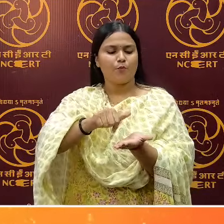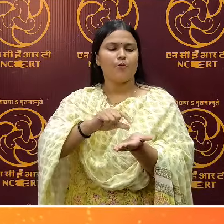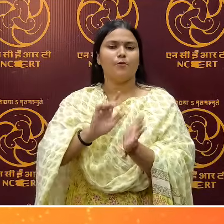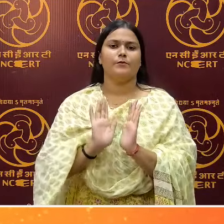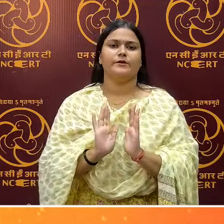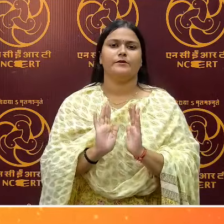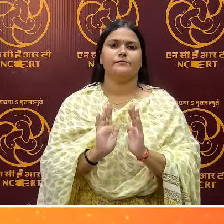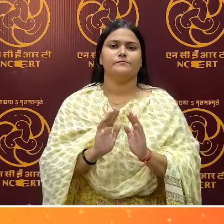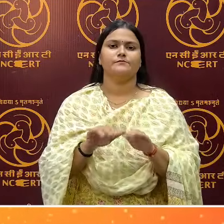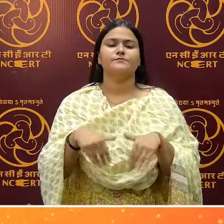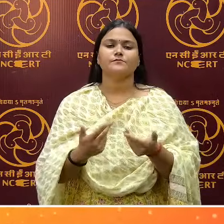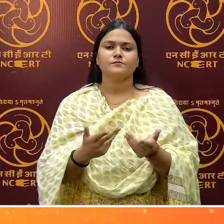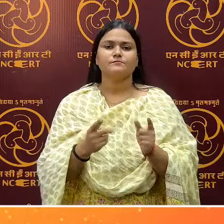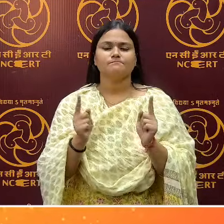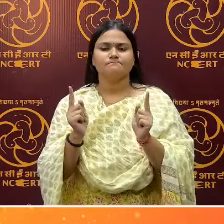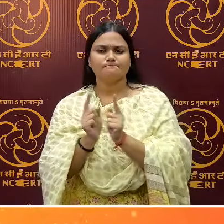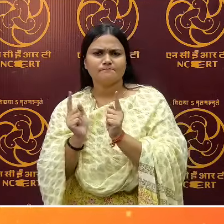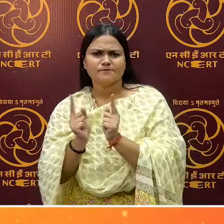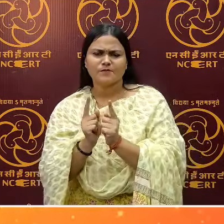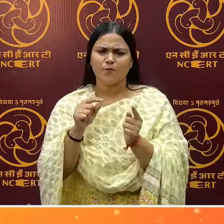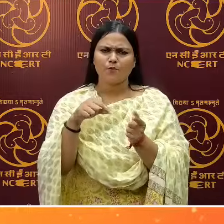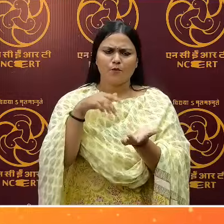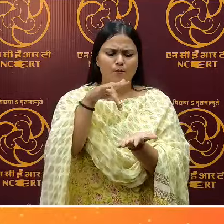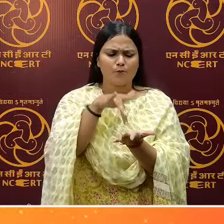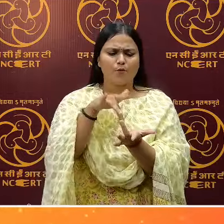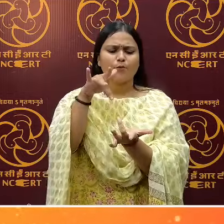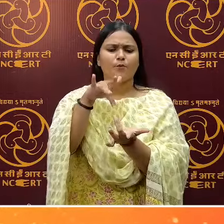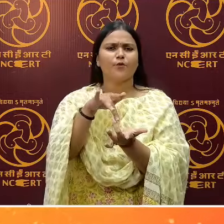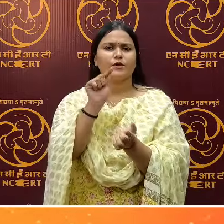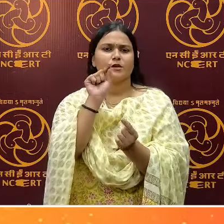movement. And to minimize the friction, we use a pointed tip.